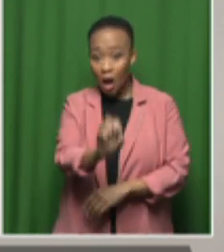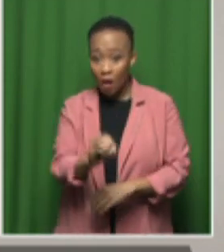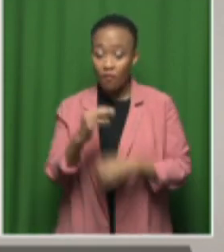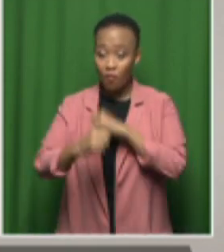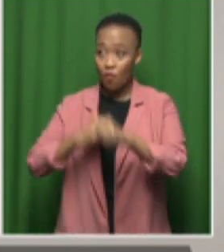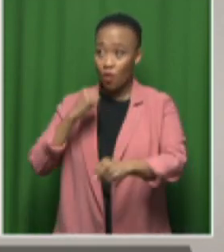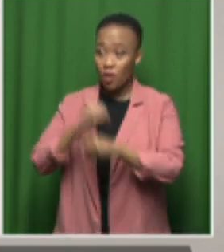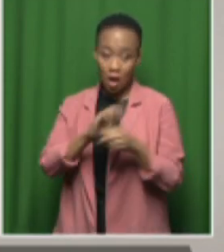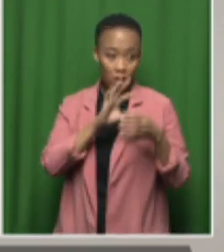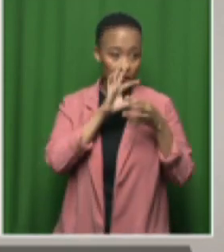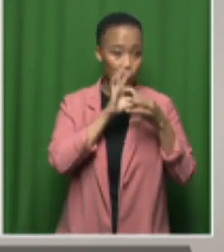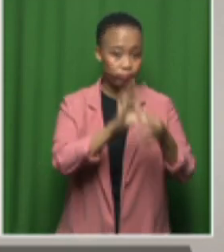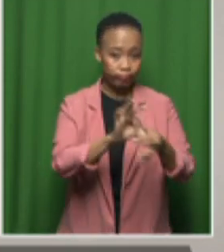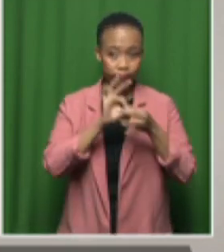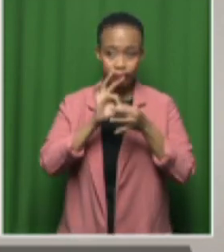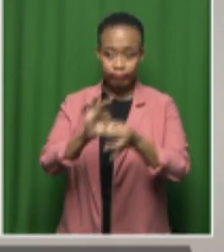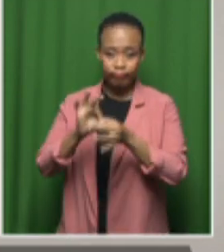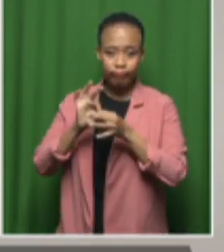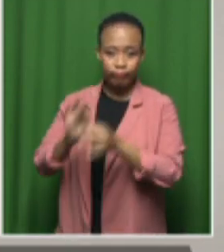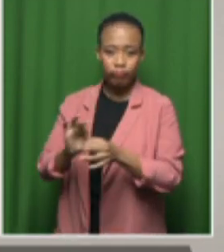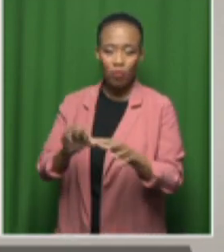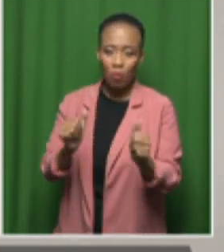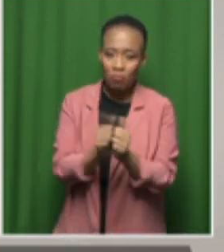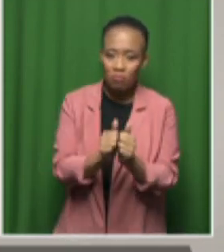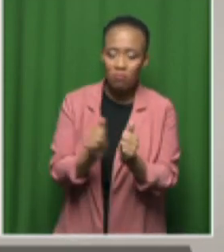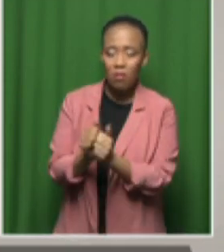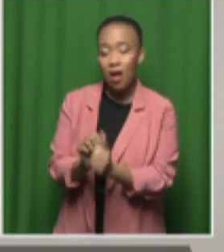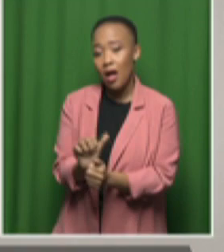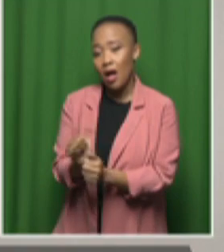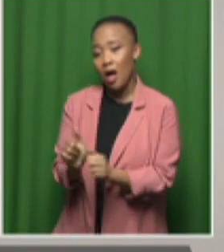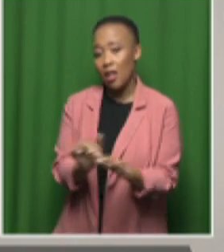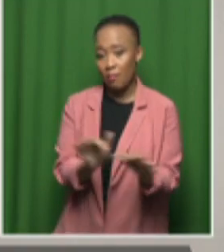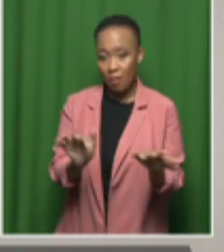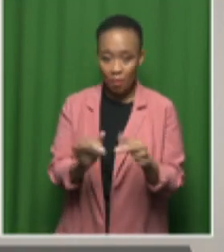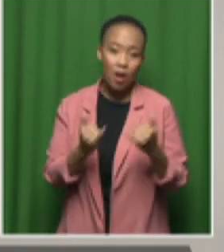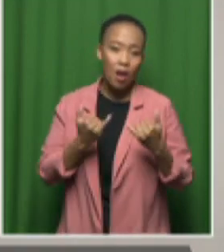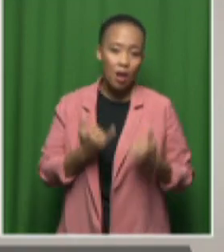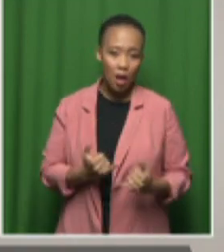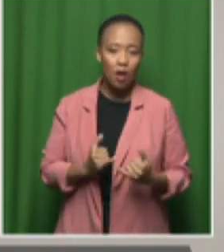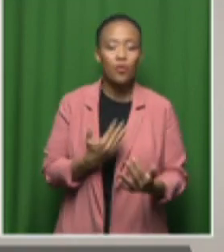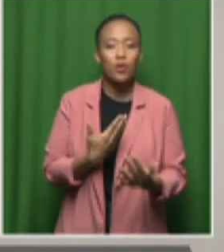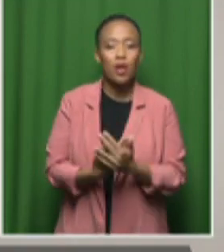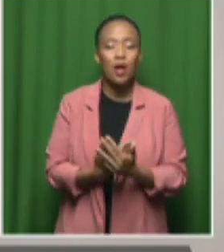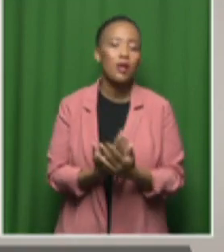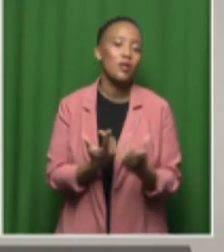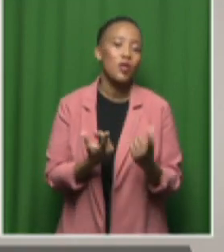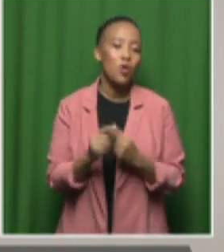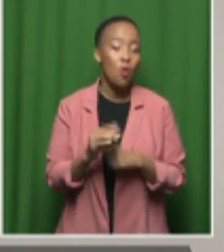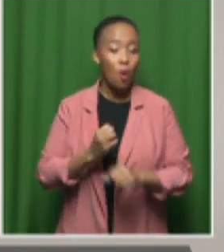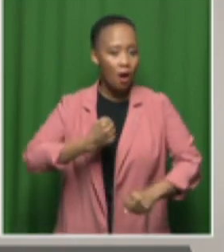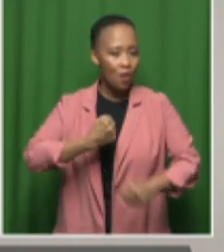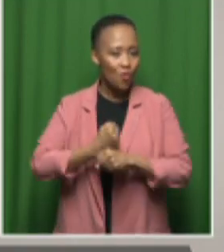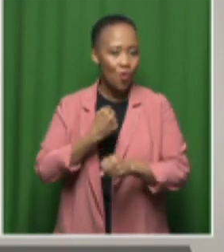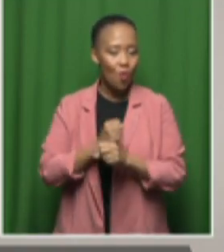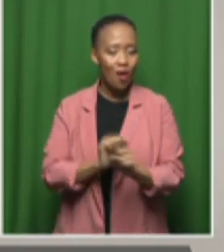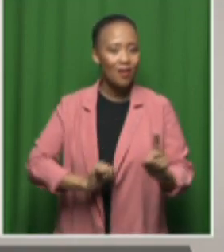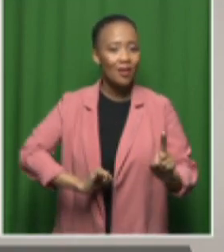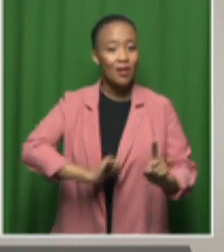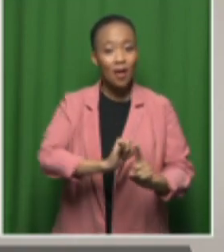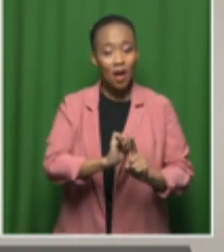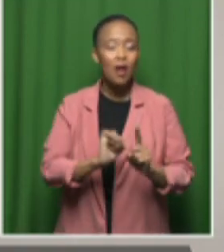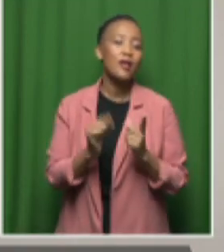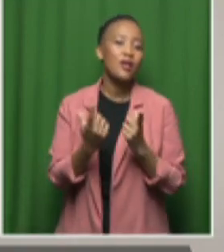just goes to show her kind of innovation, where you see her work appear in very